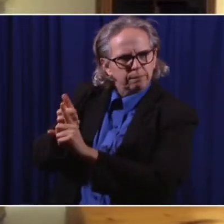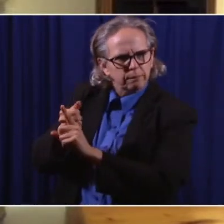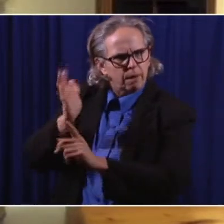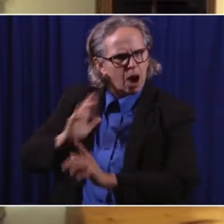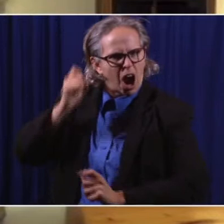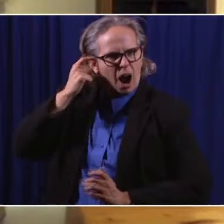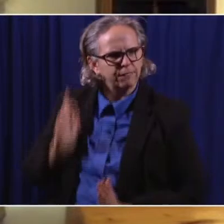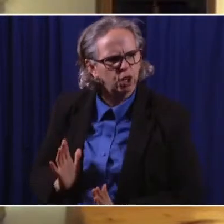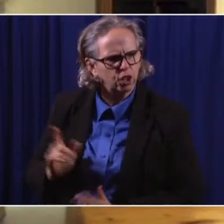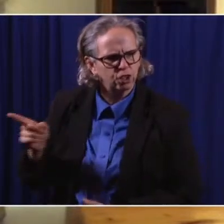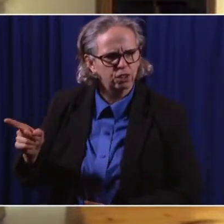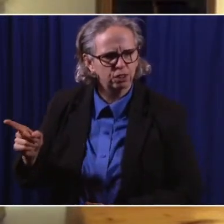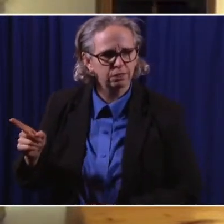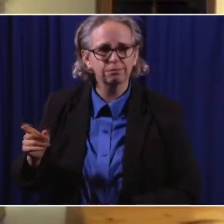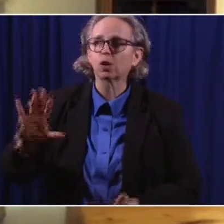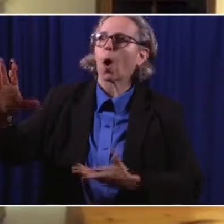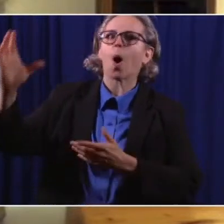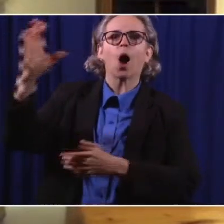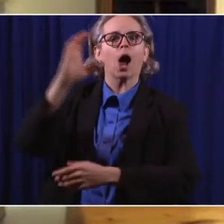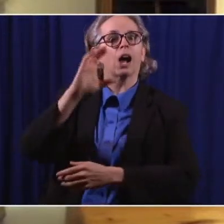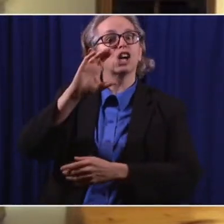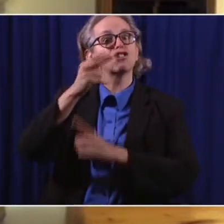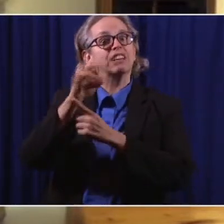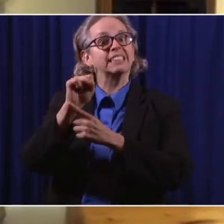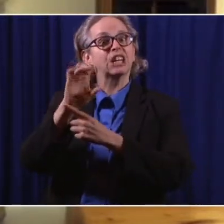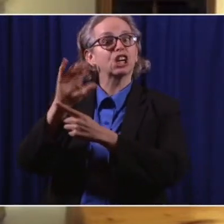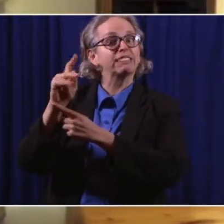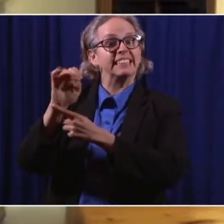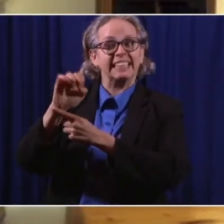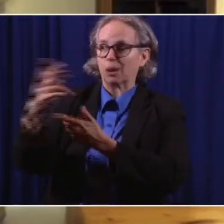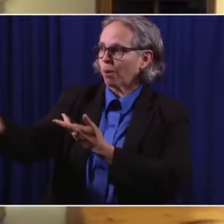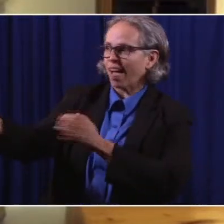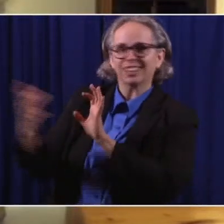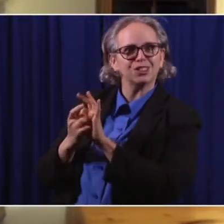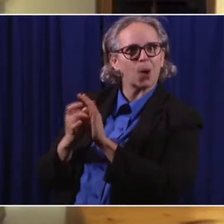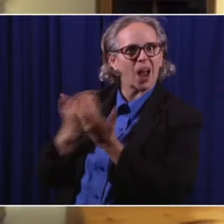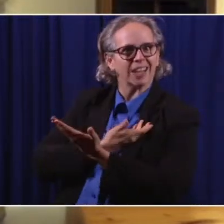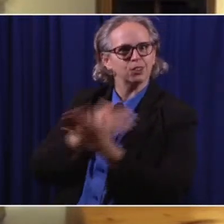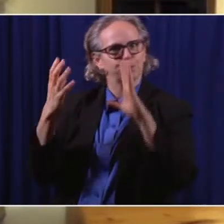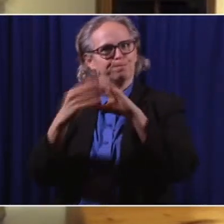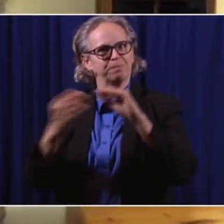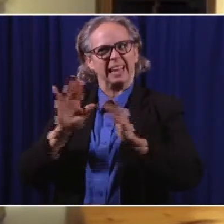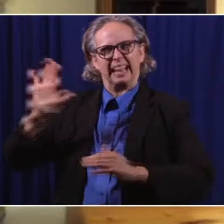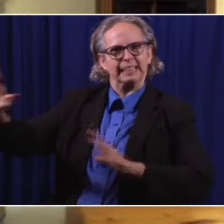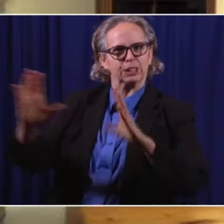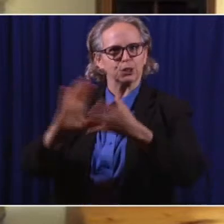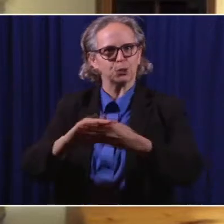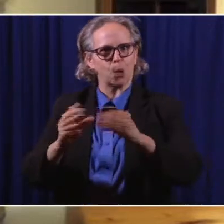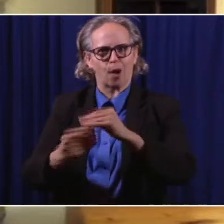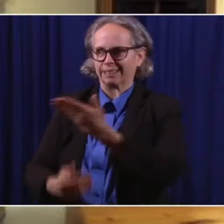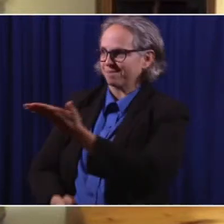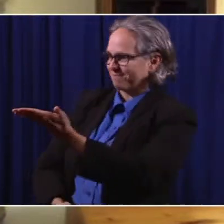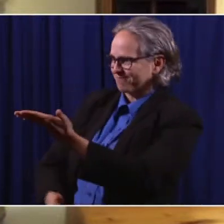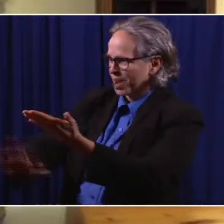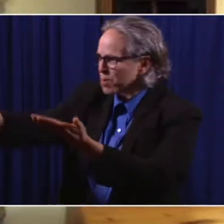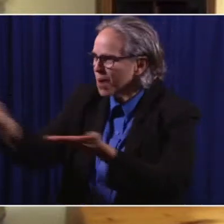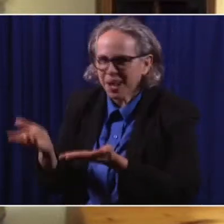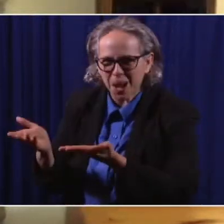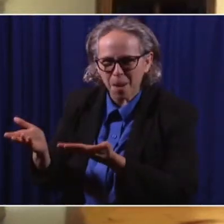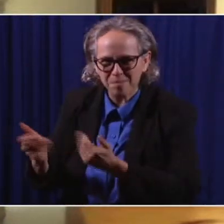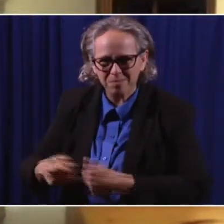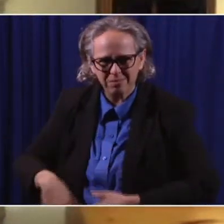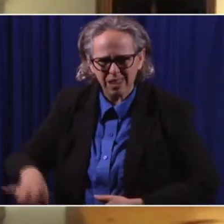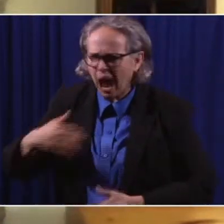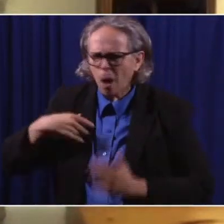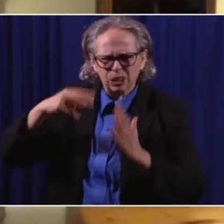very much for joining us. I underline one part of your op-ed. I just thought it was